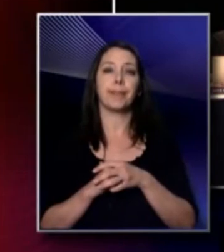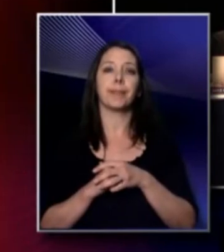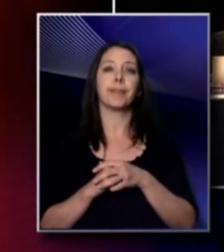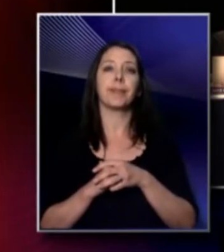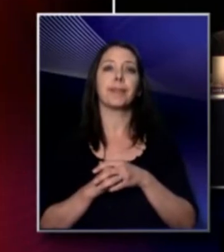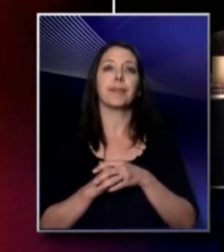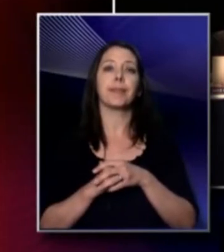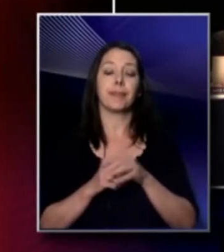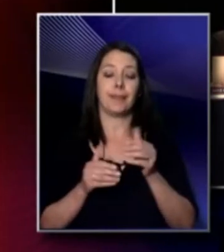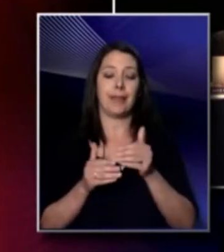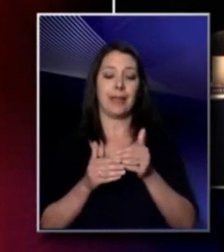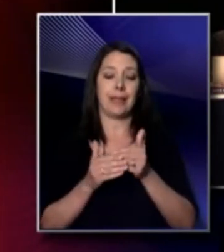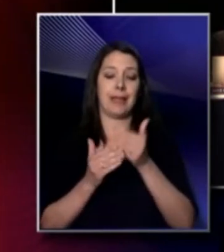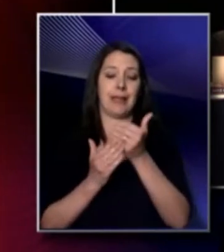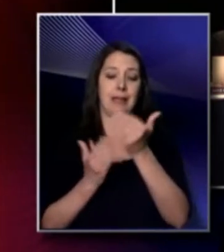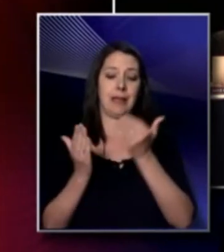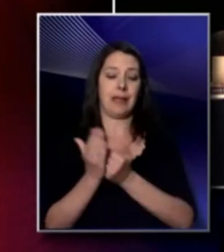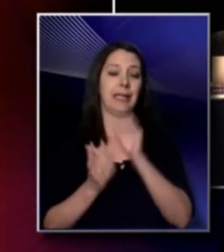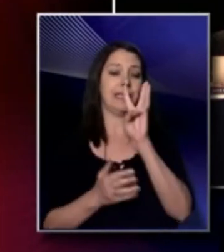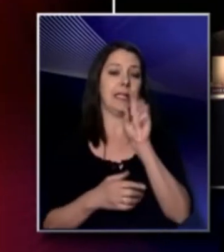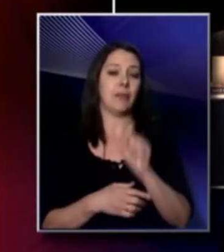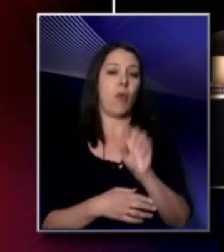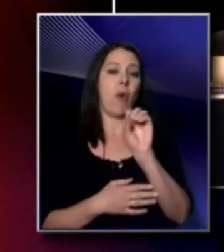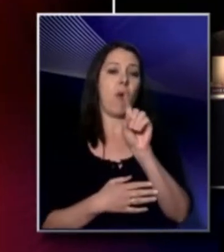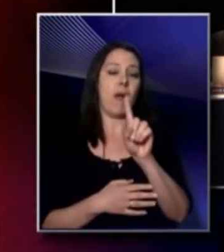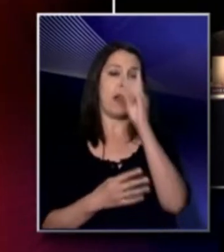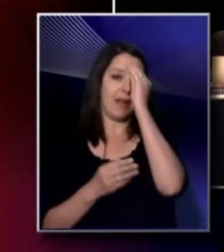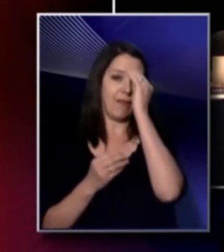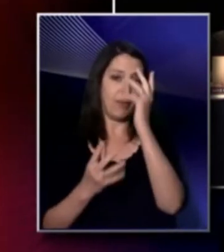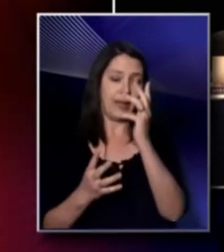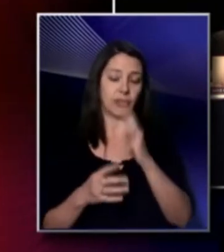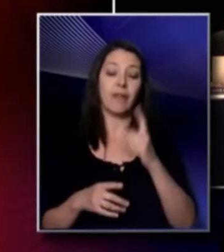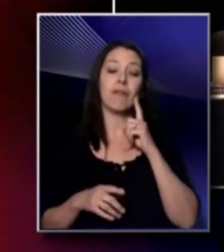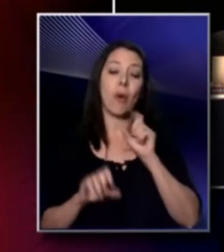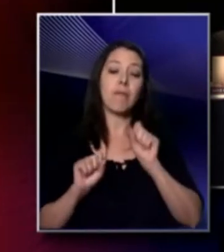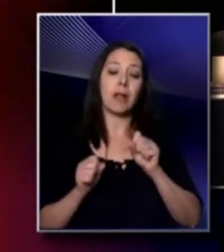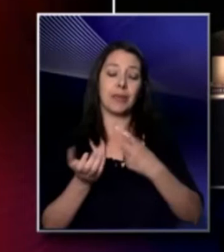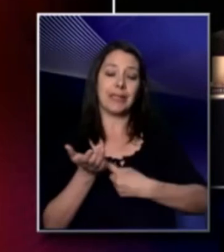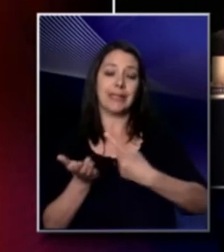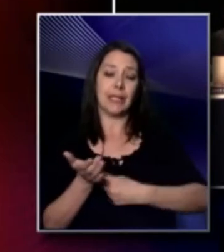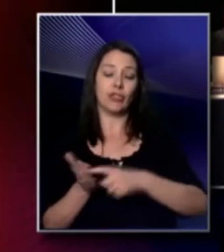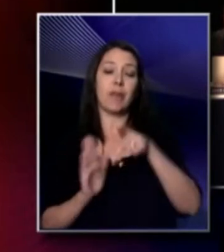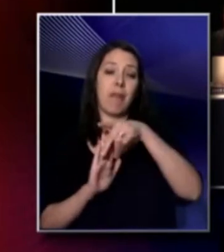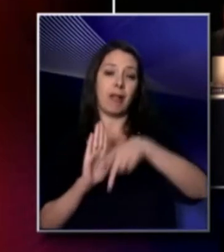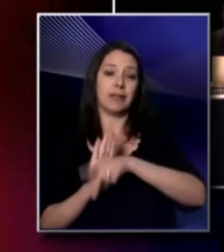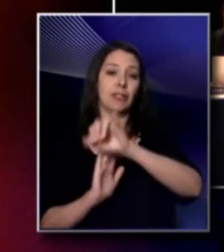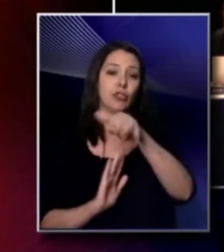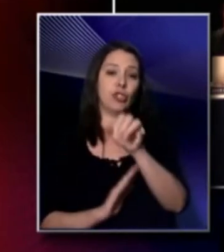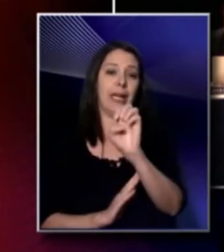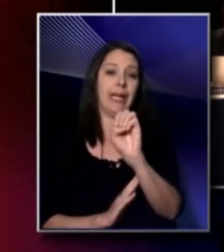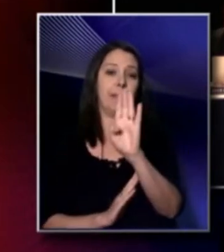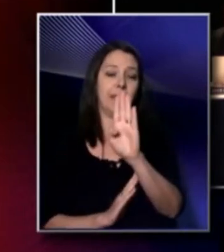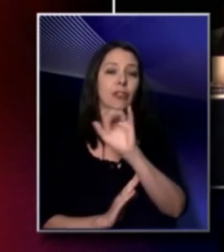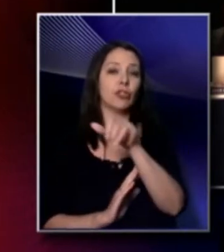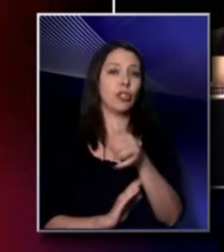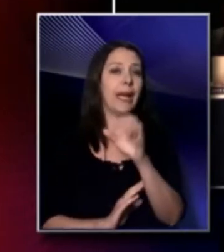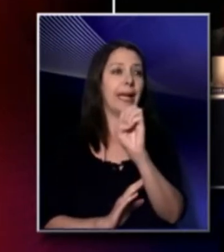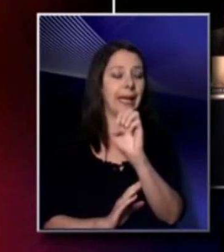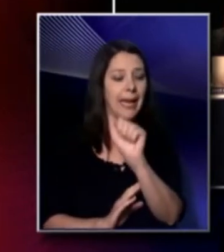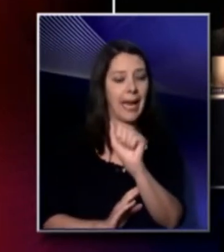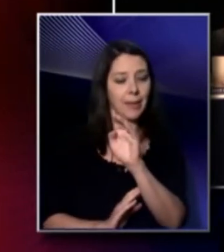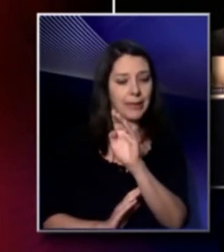Next, 6.01, information item. Introduction and possible discussion of policies JEB,